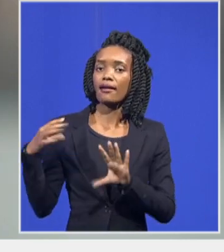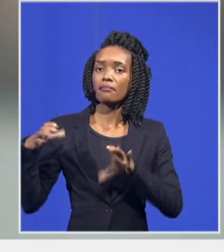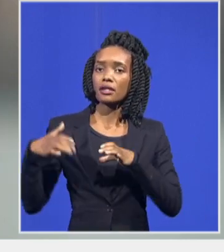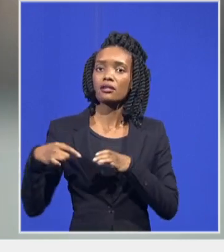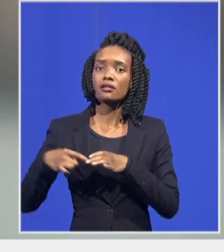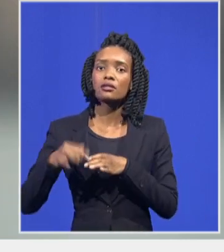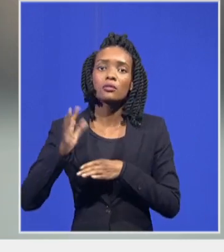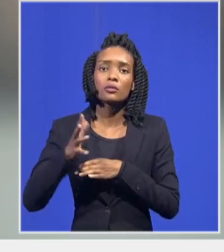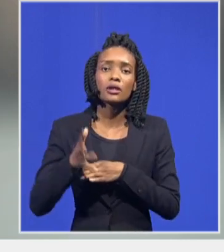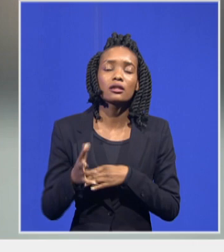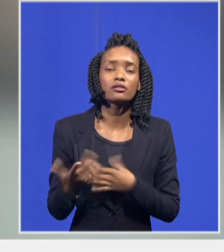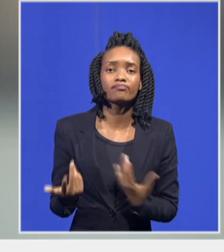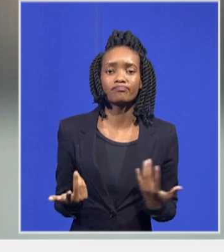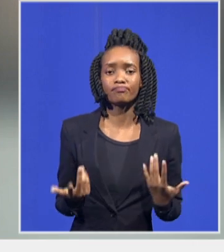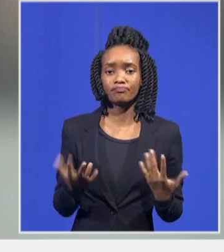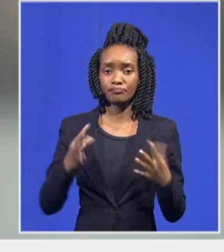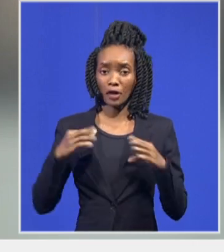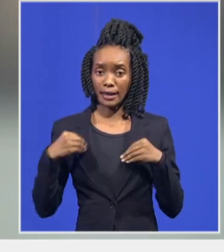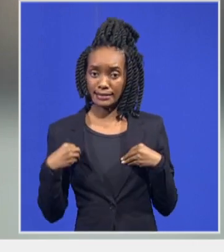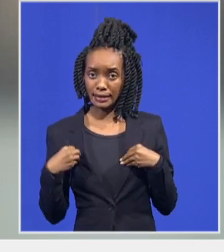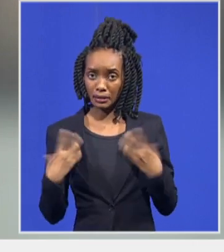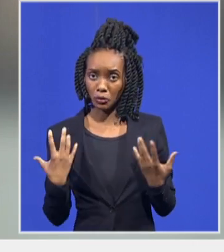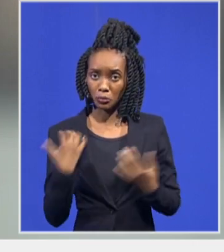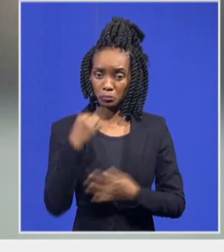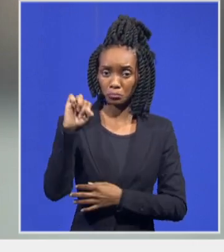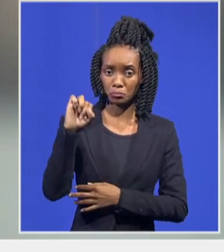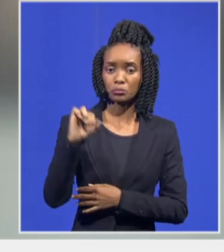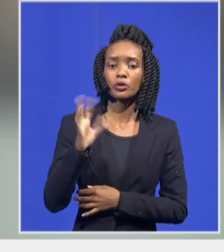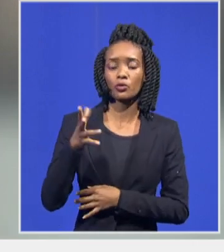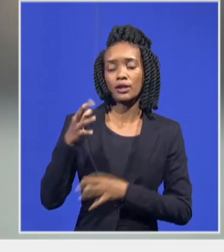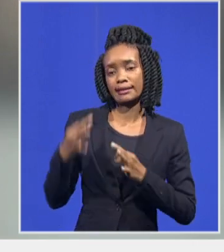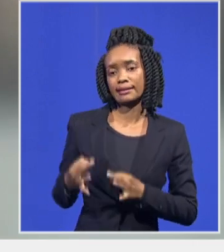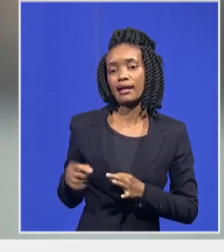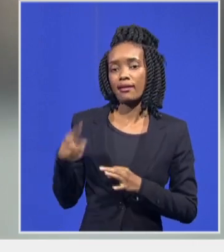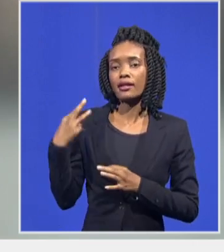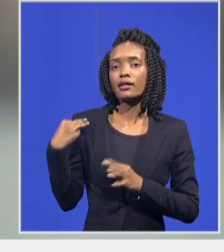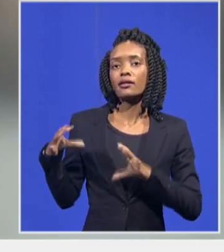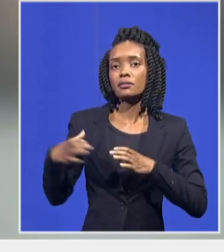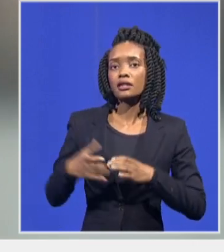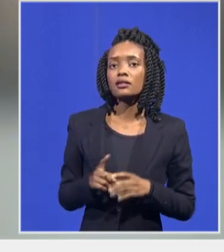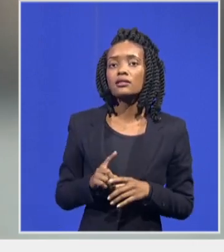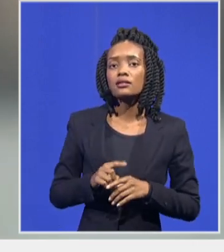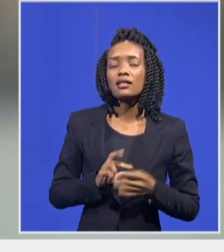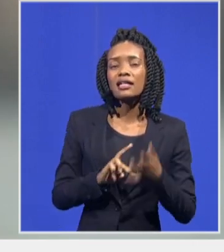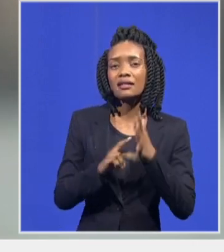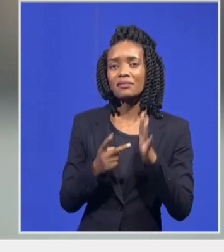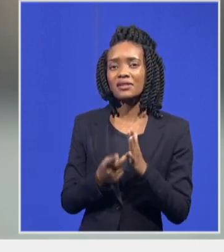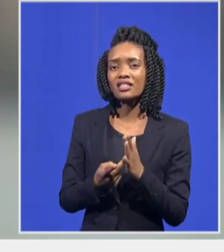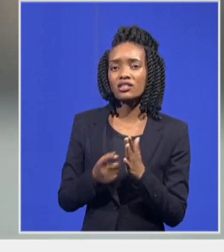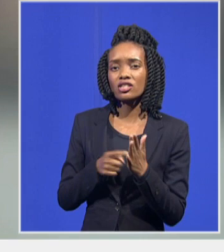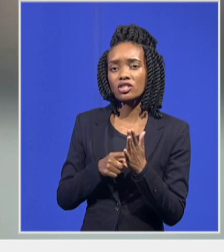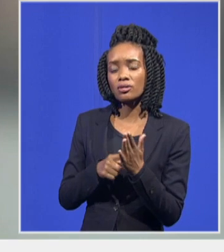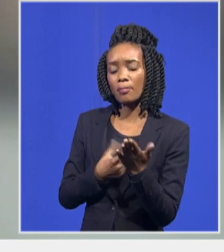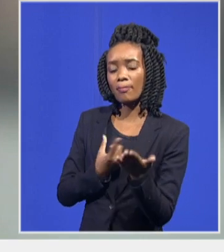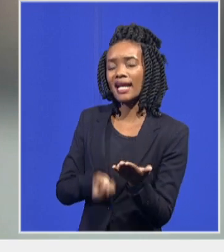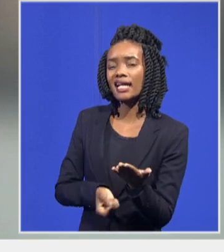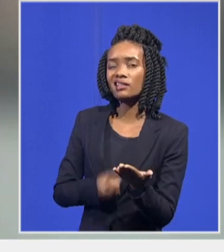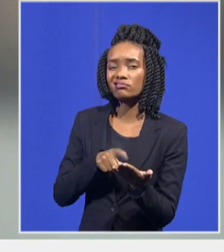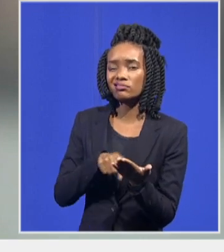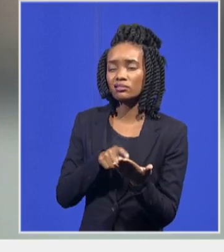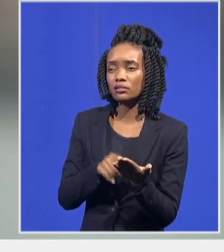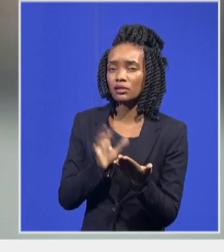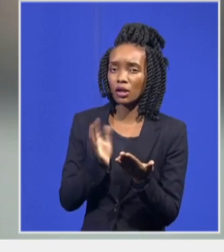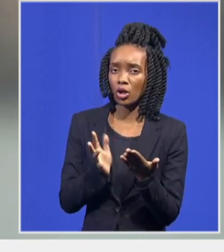it, whether they accept those or not. And what the implementation plan will need to do, certainly from